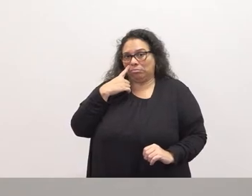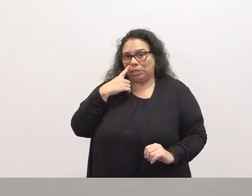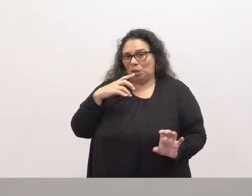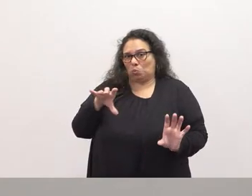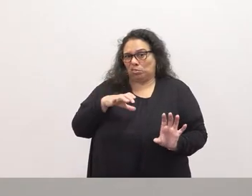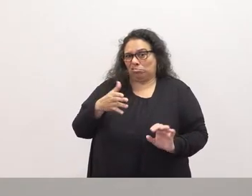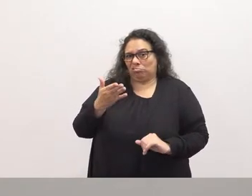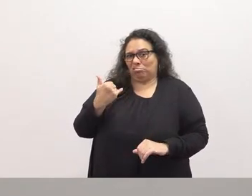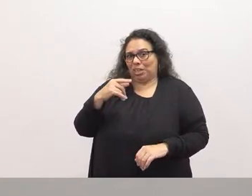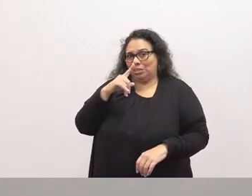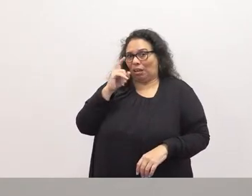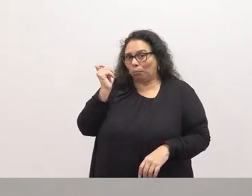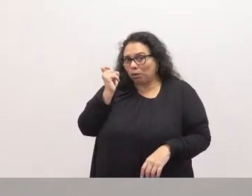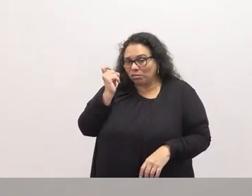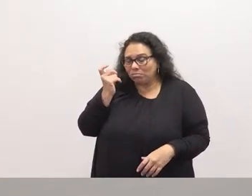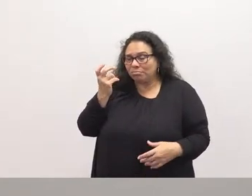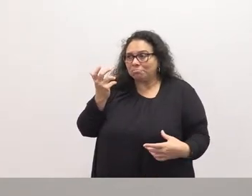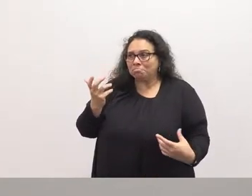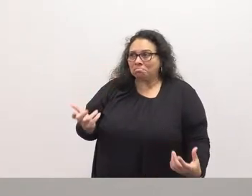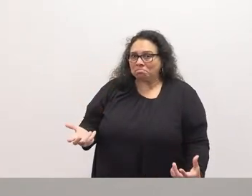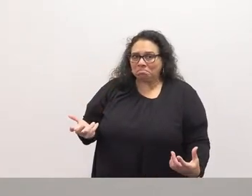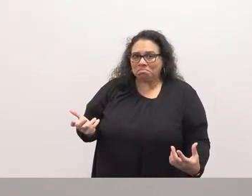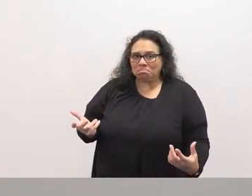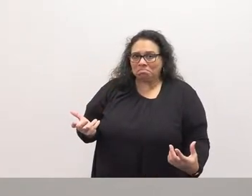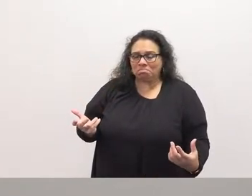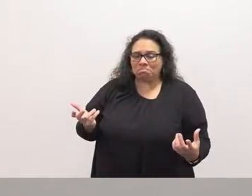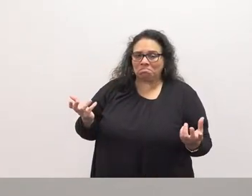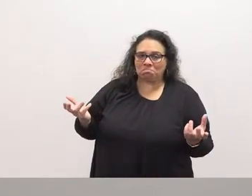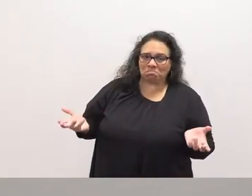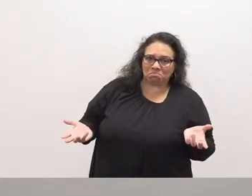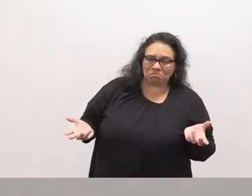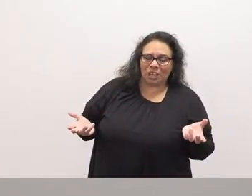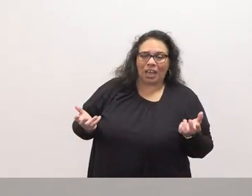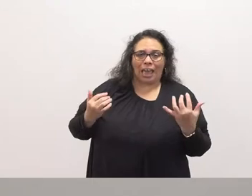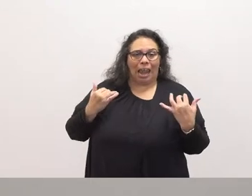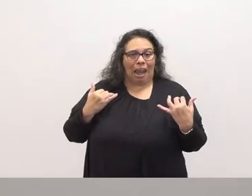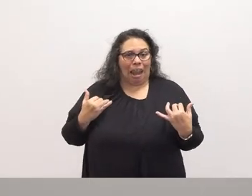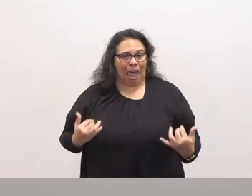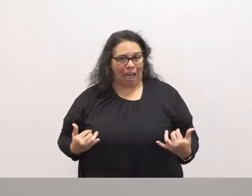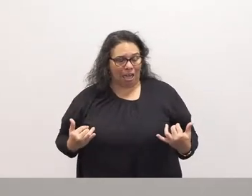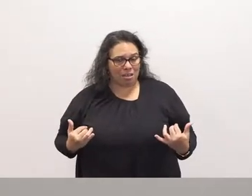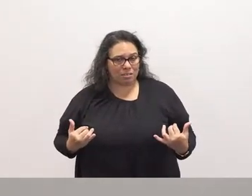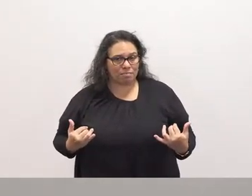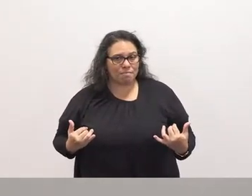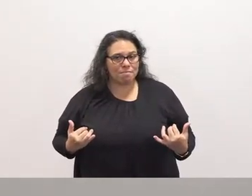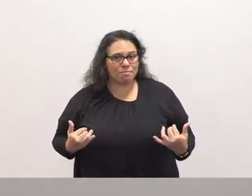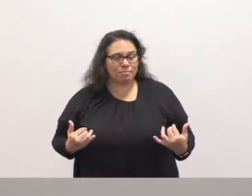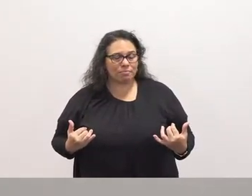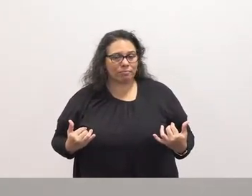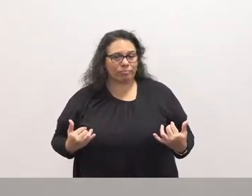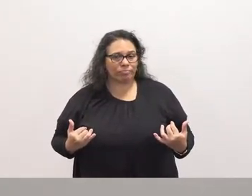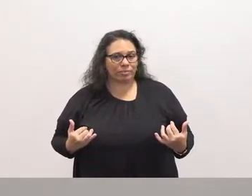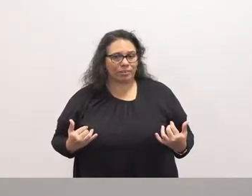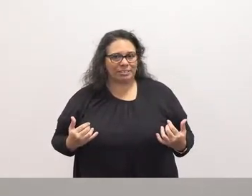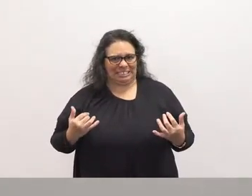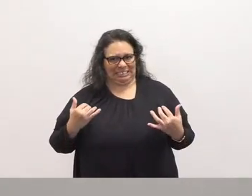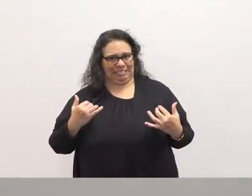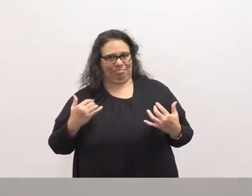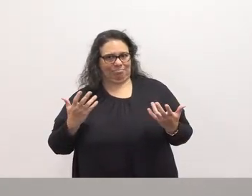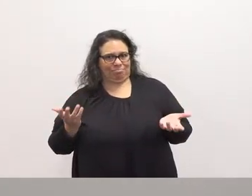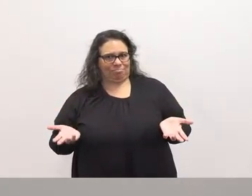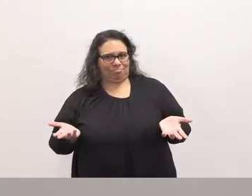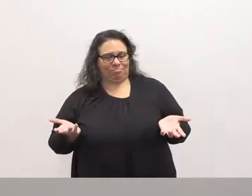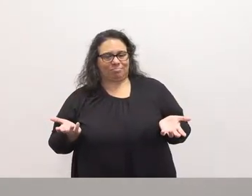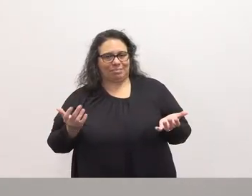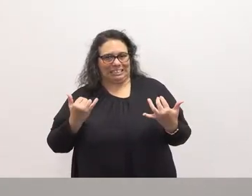summer, and then we kicked it over, and now, but we kind of kicked it over till today,